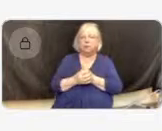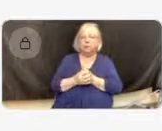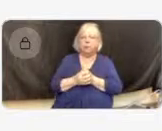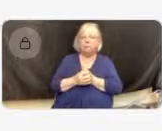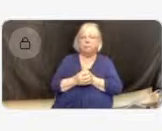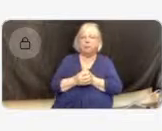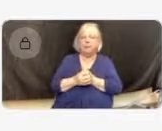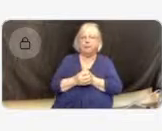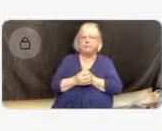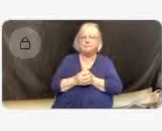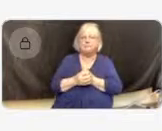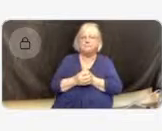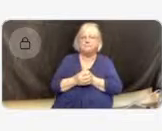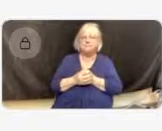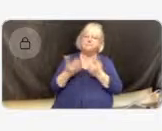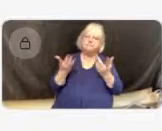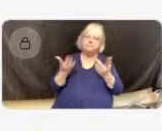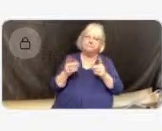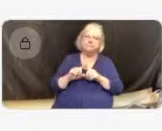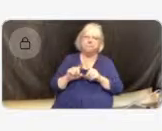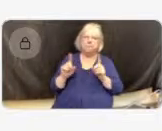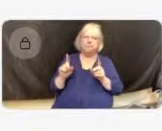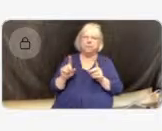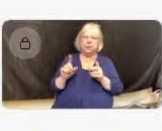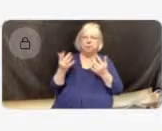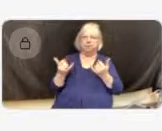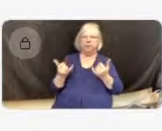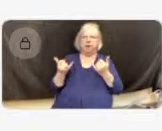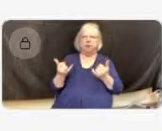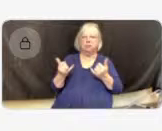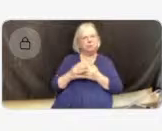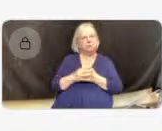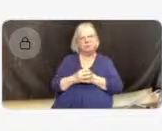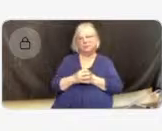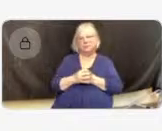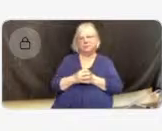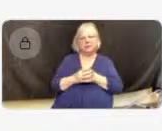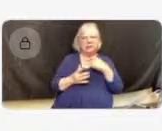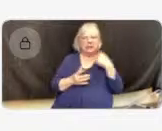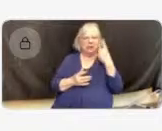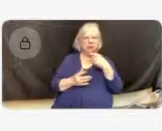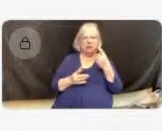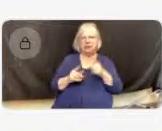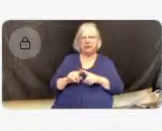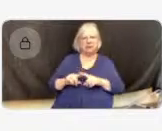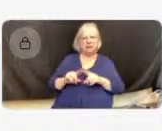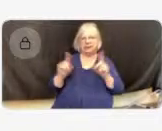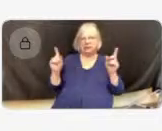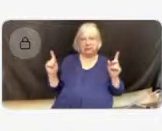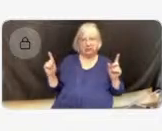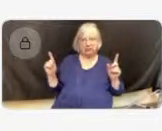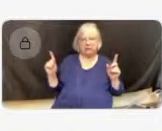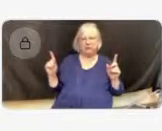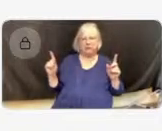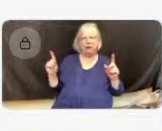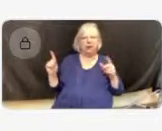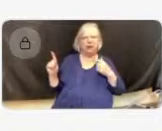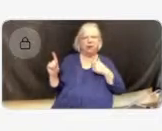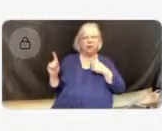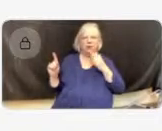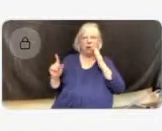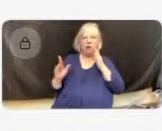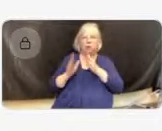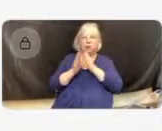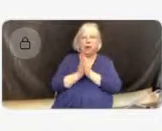property. But now it looks very different. So I would